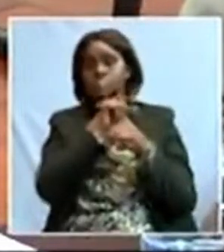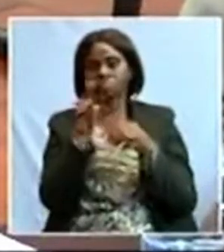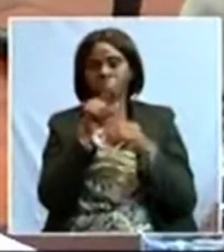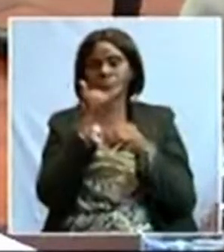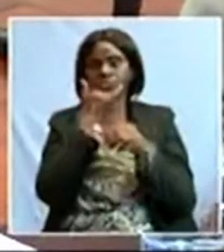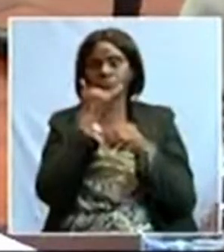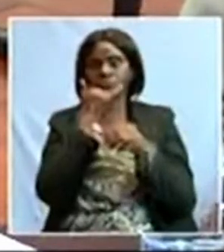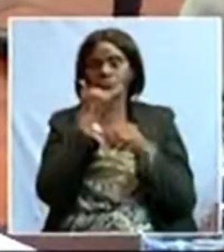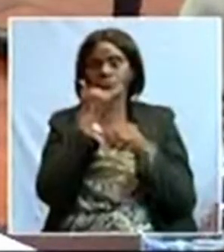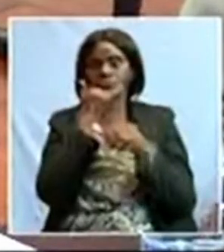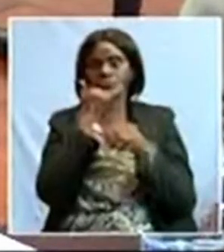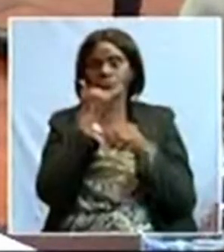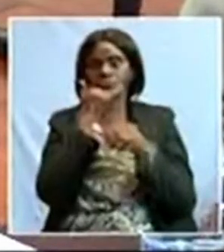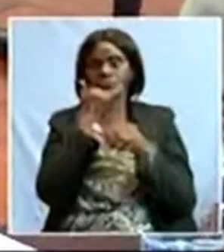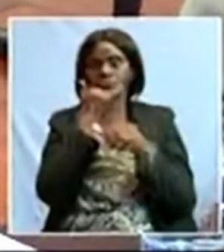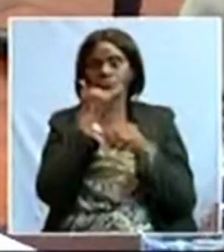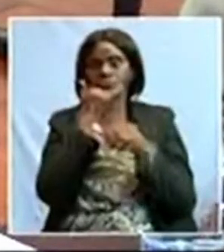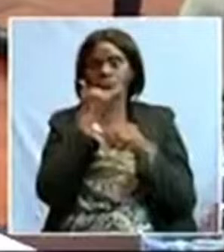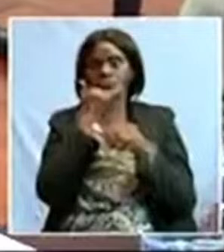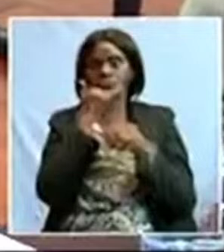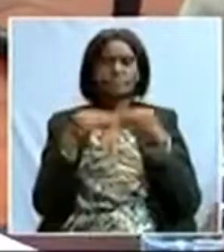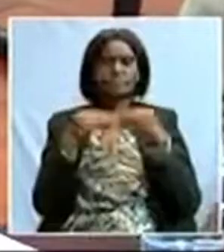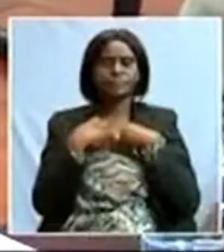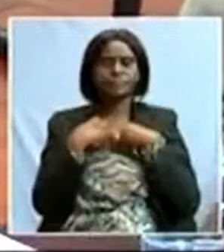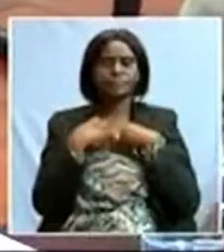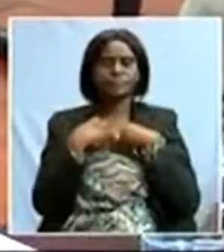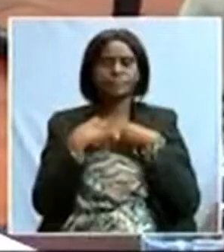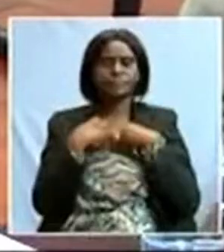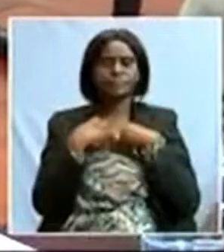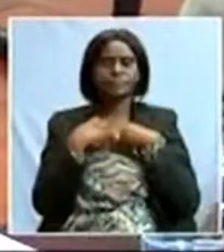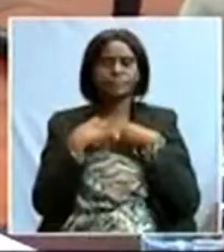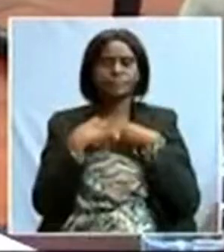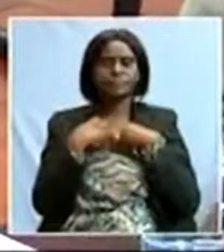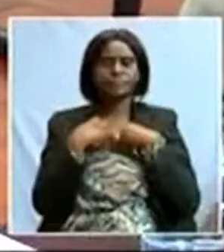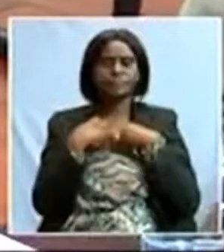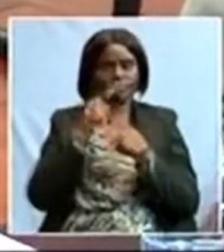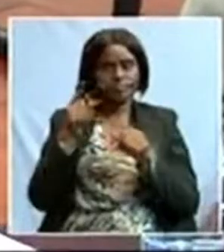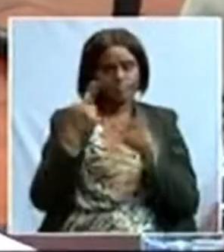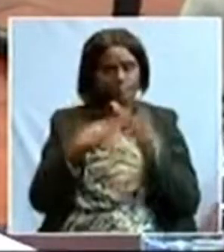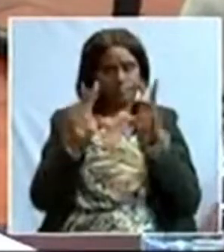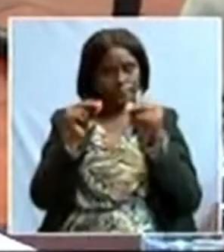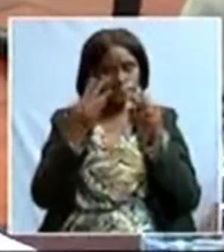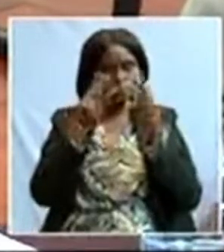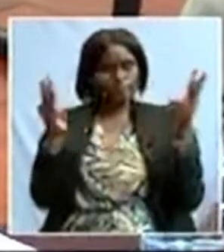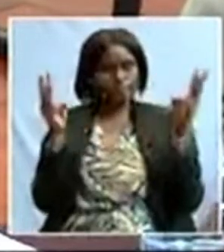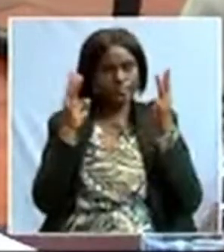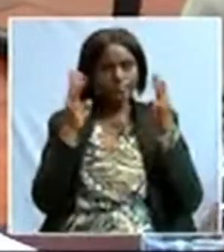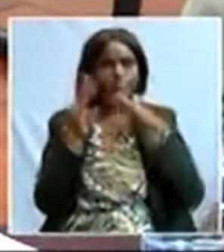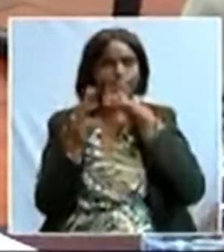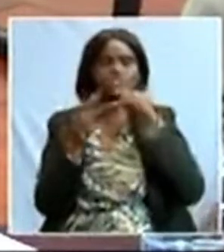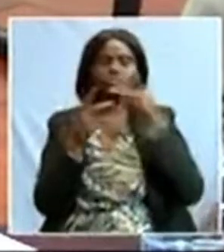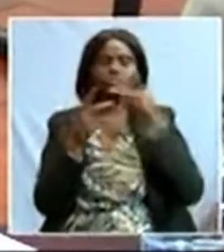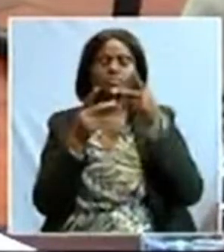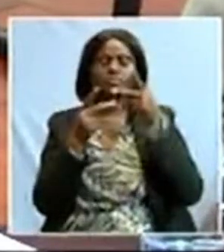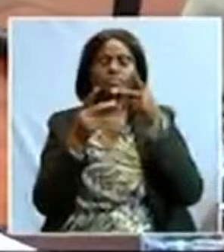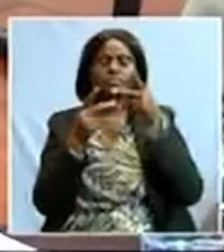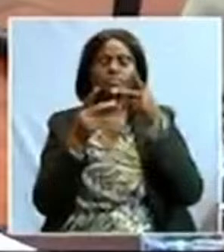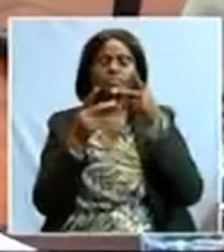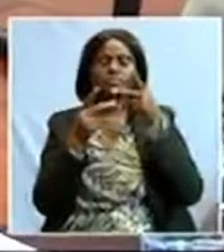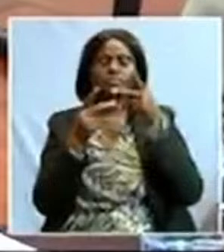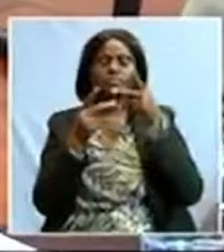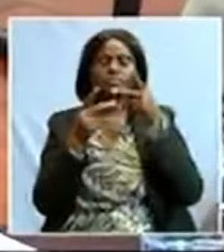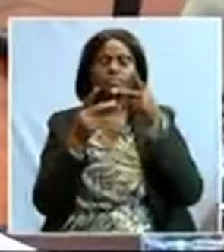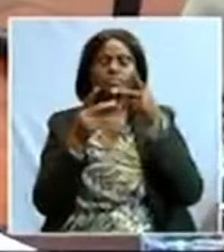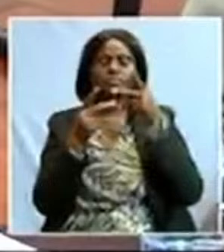query, Chair. Management wishes to acknowledge the query and regrets that there is no fence at the dump site. Action